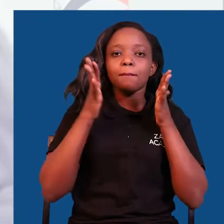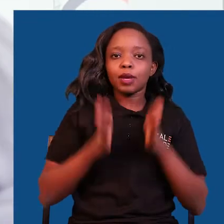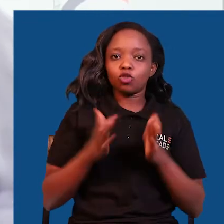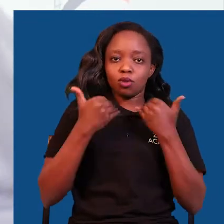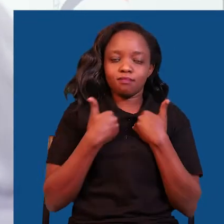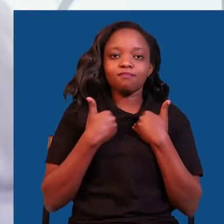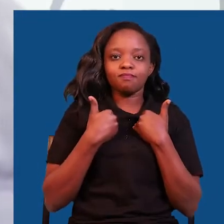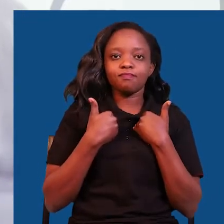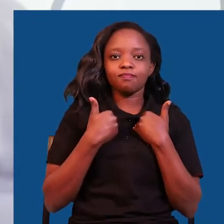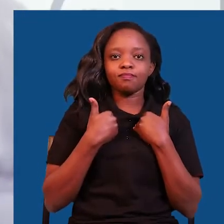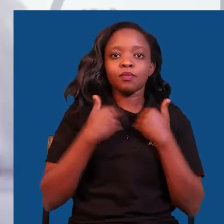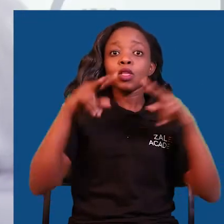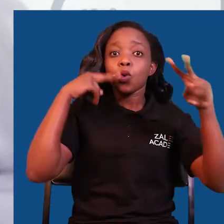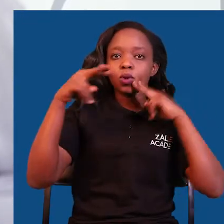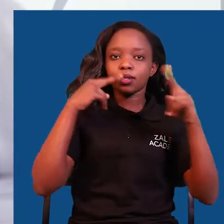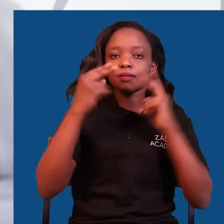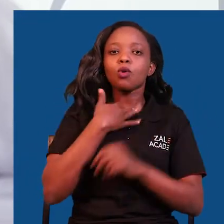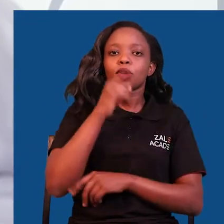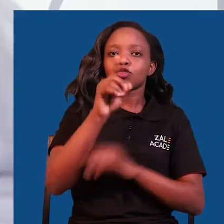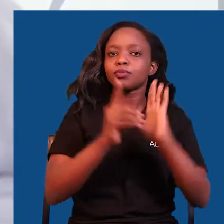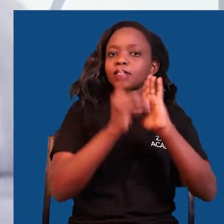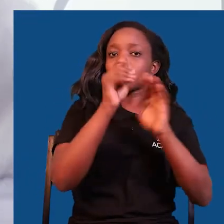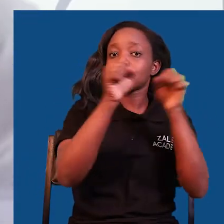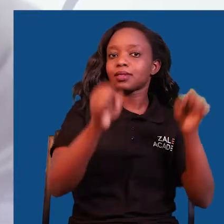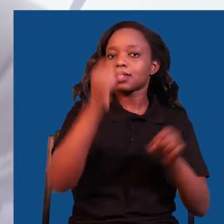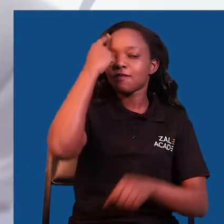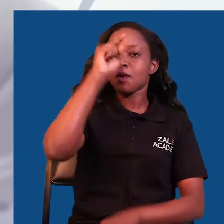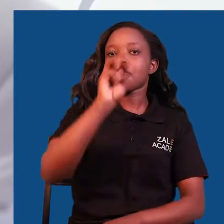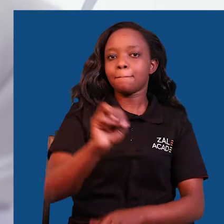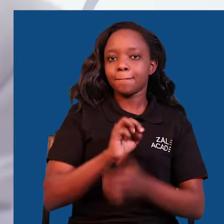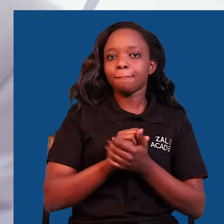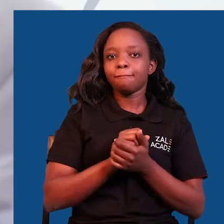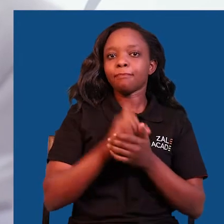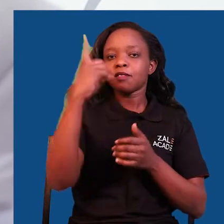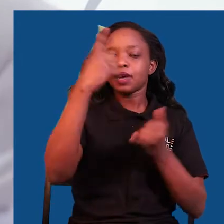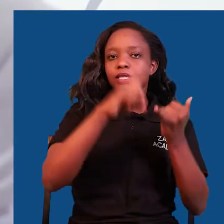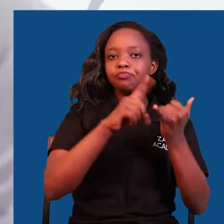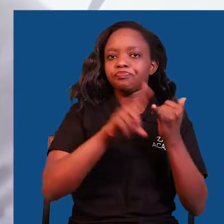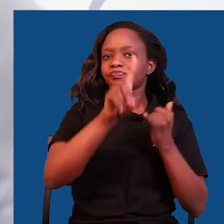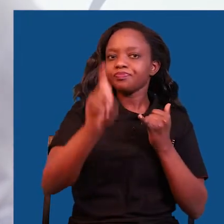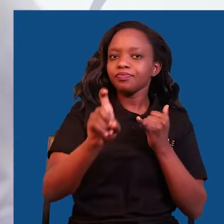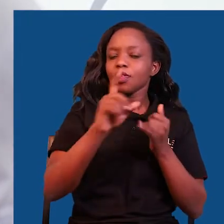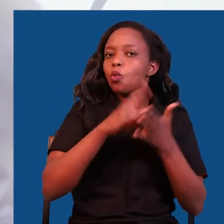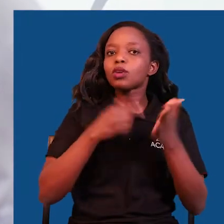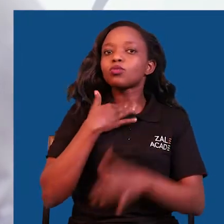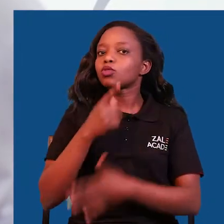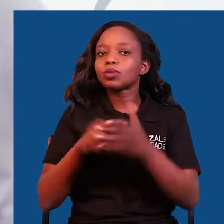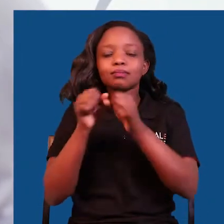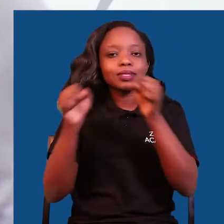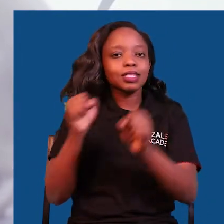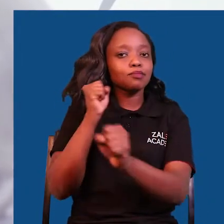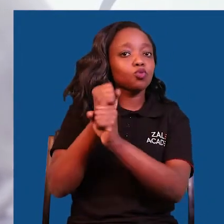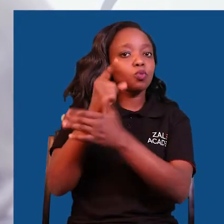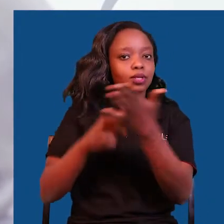relative has a hotel and they want you to develop a system for them. So first you ask them, okay, so what do you want